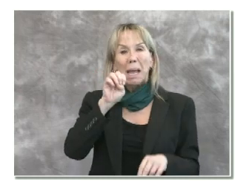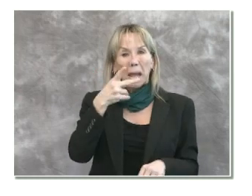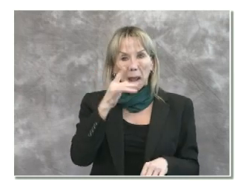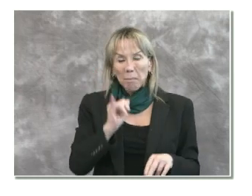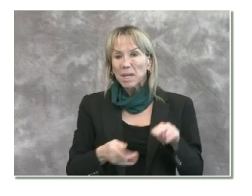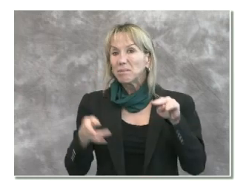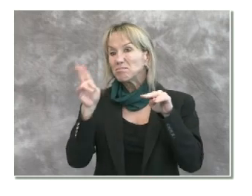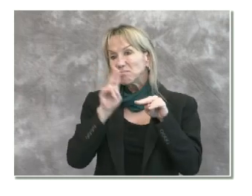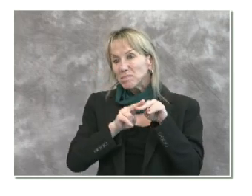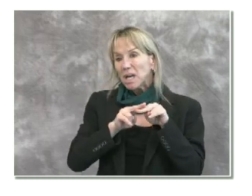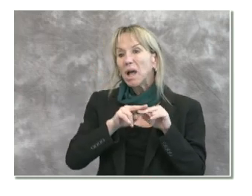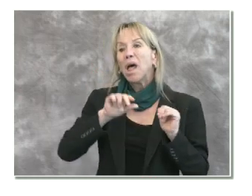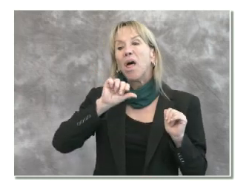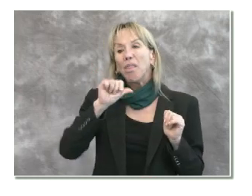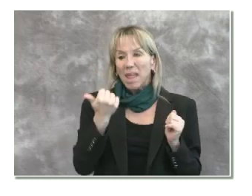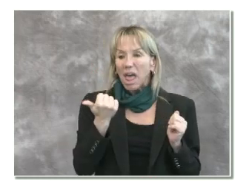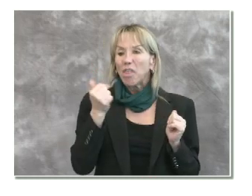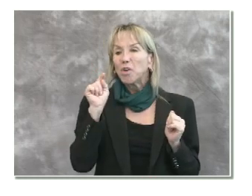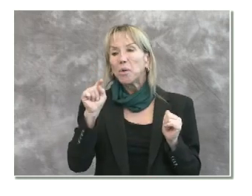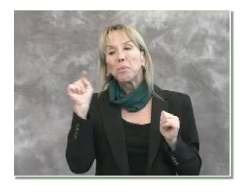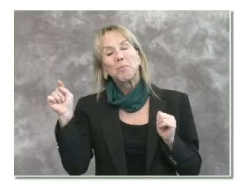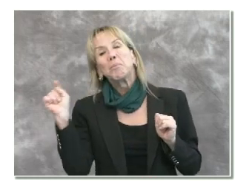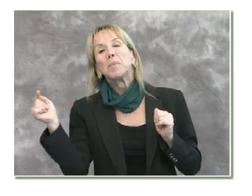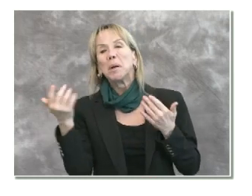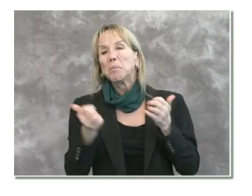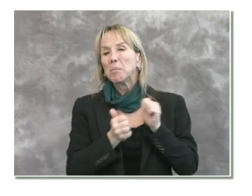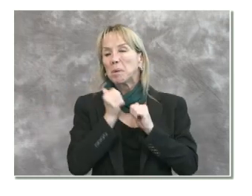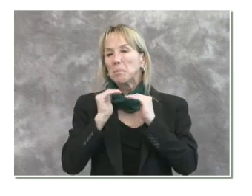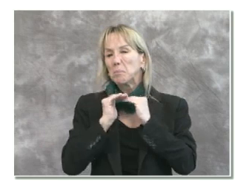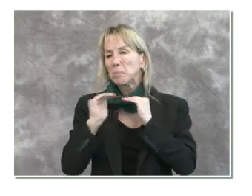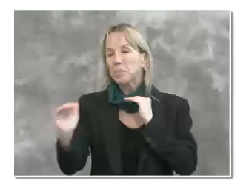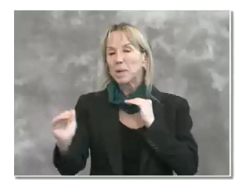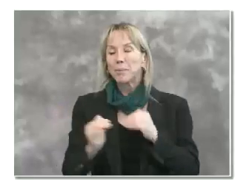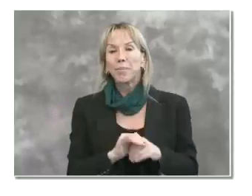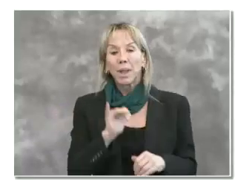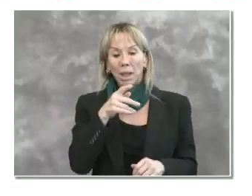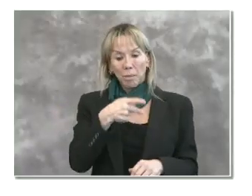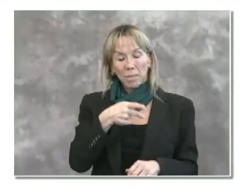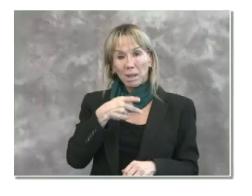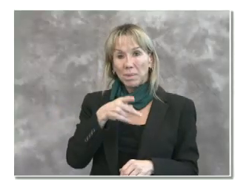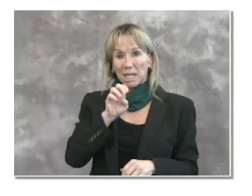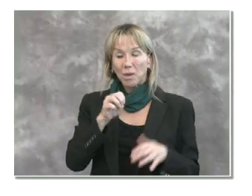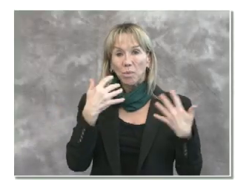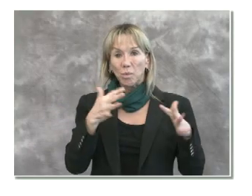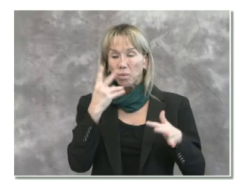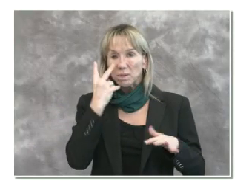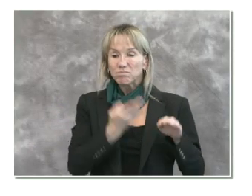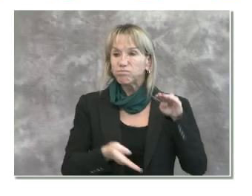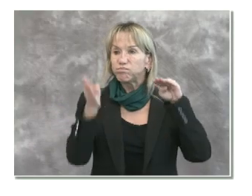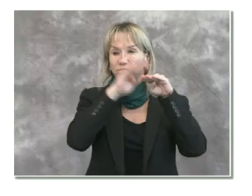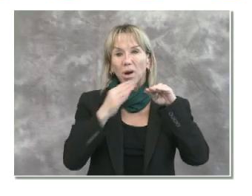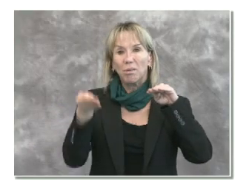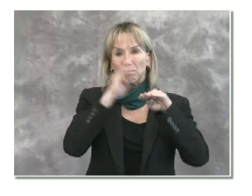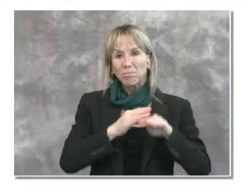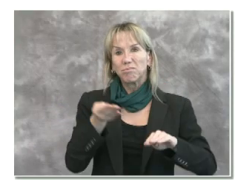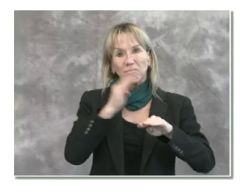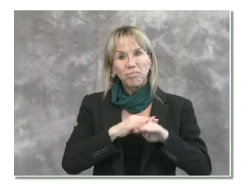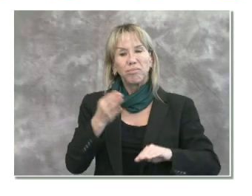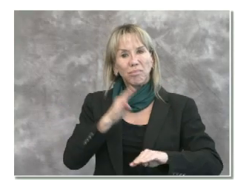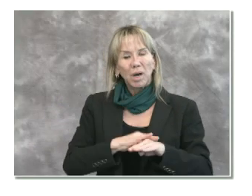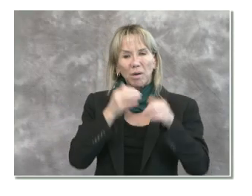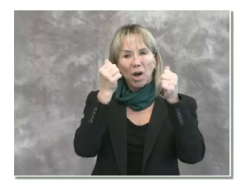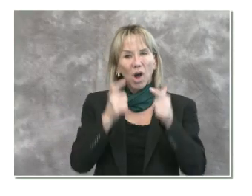relatively flat on the other outreach efforts. Personal protective equipment, we saw a jump in every single category,